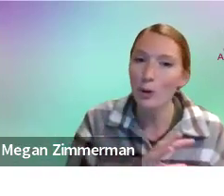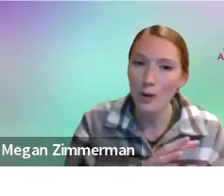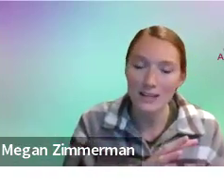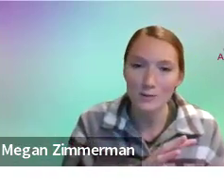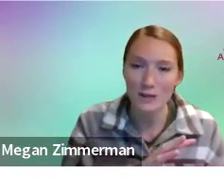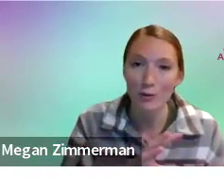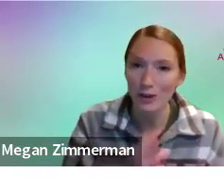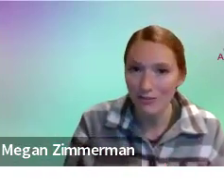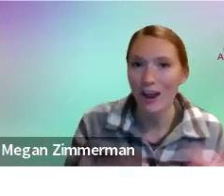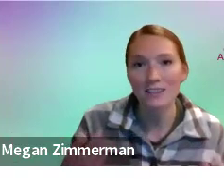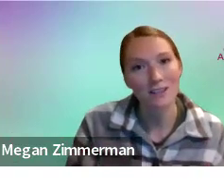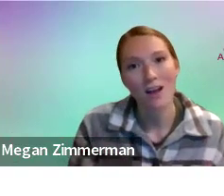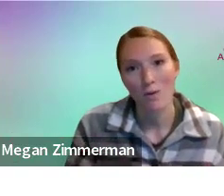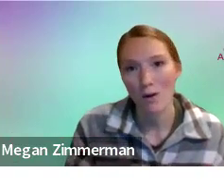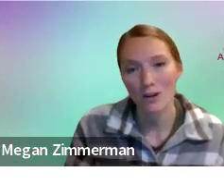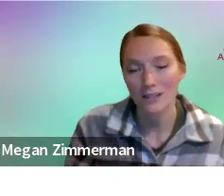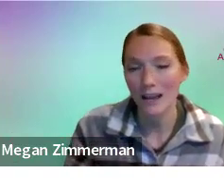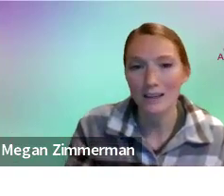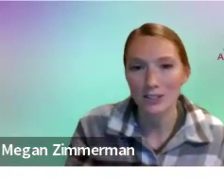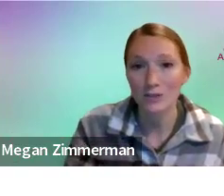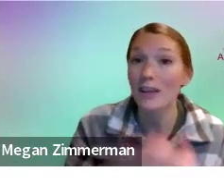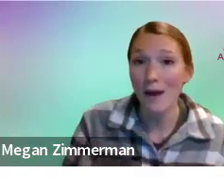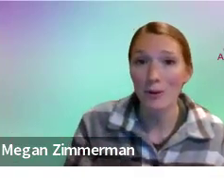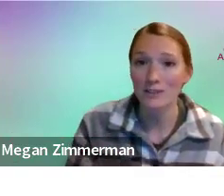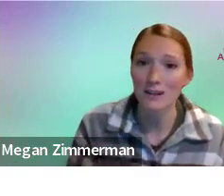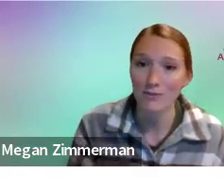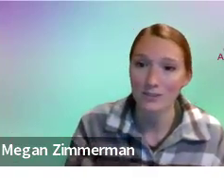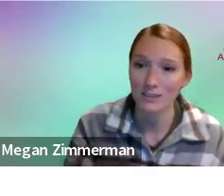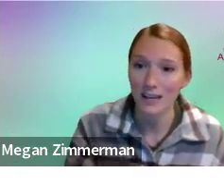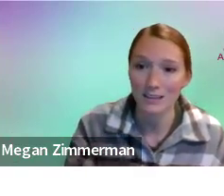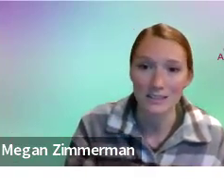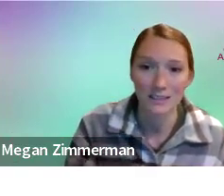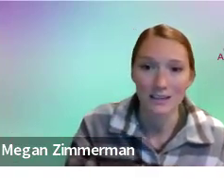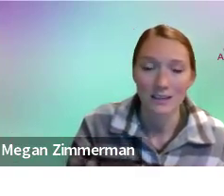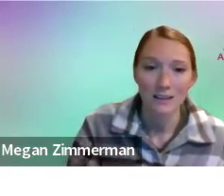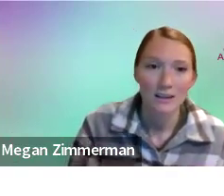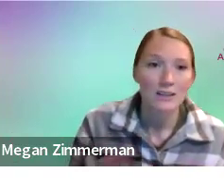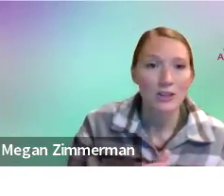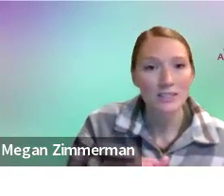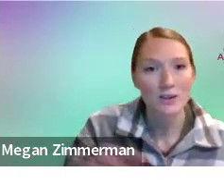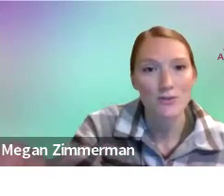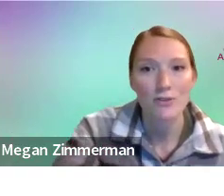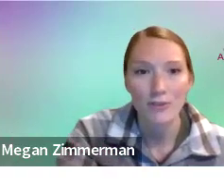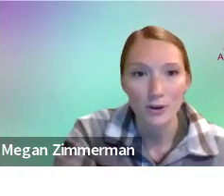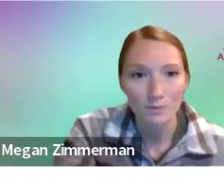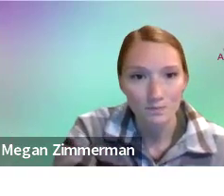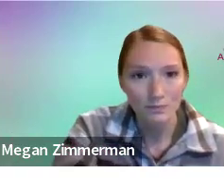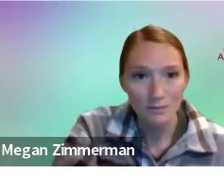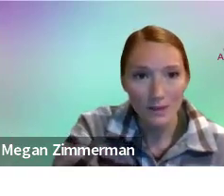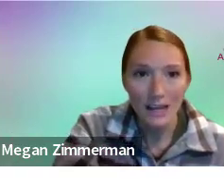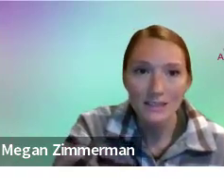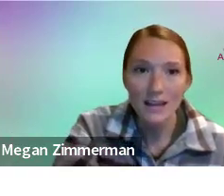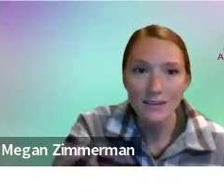some simple ways we can rephrase what we're saying to set that person up for success. So let's go through a